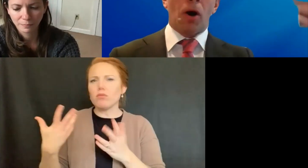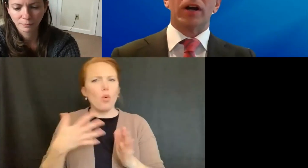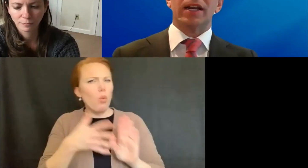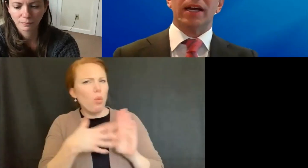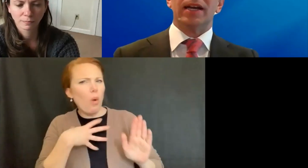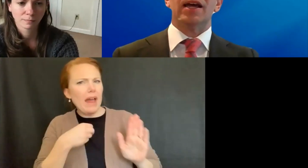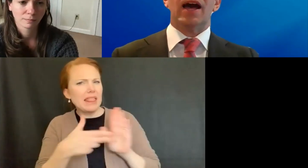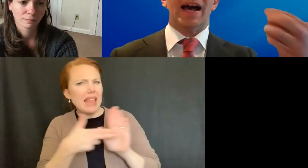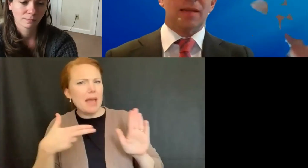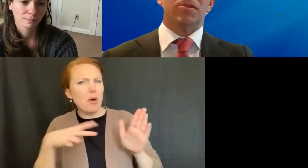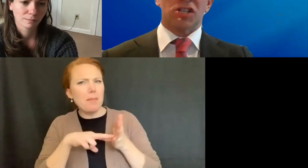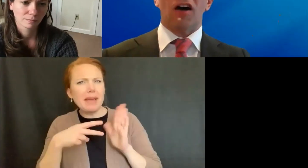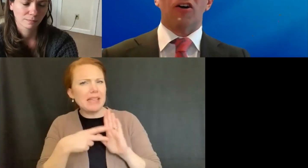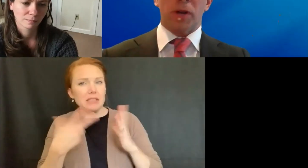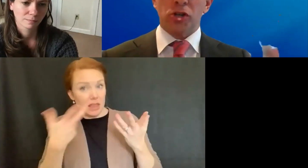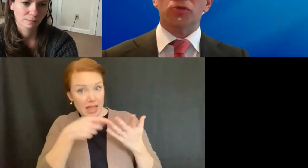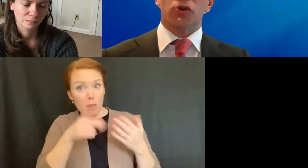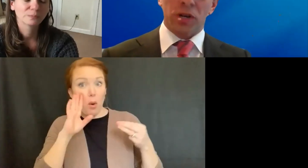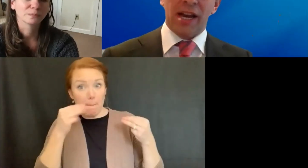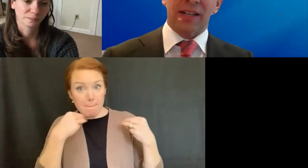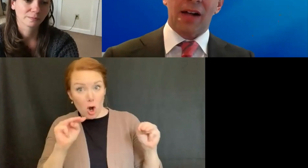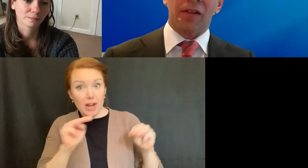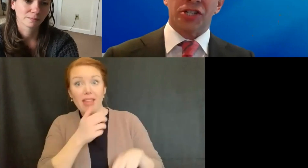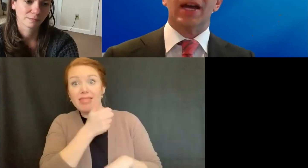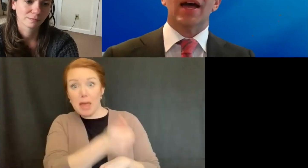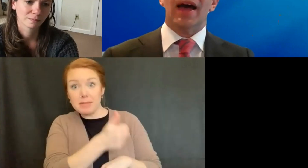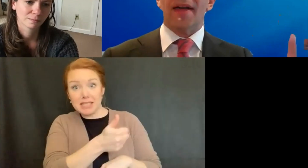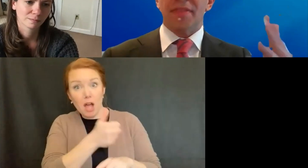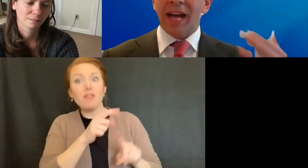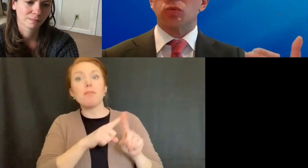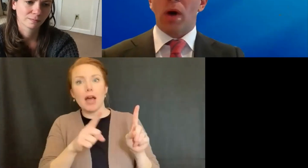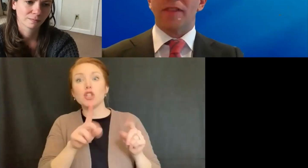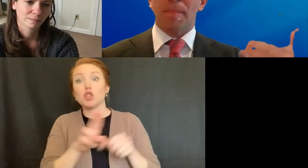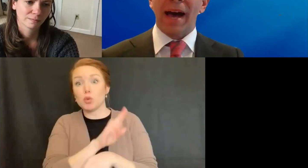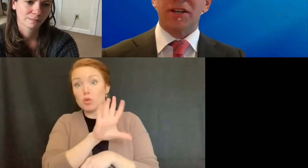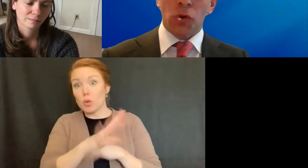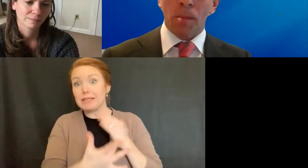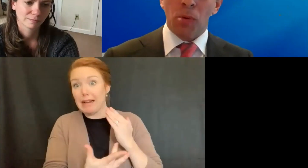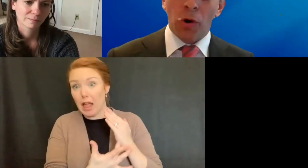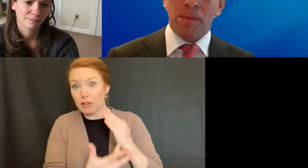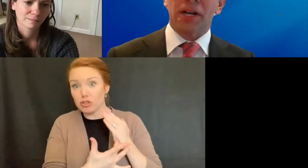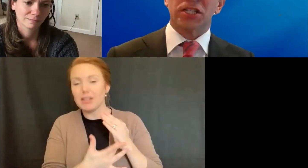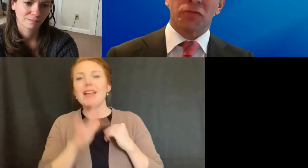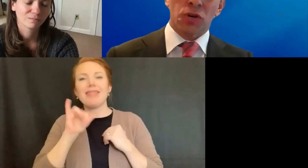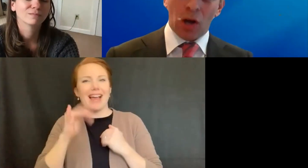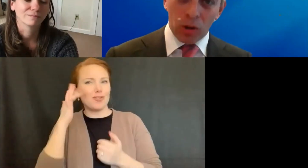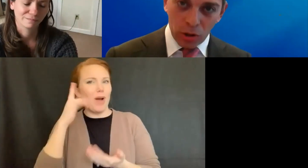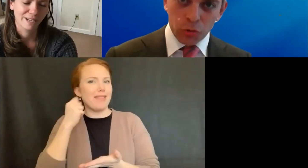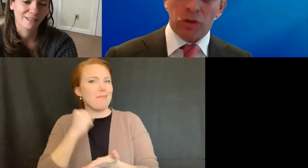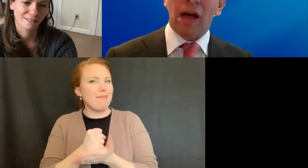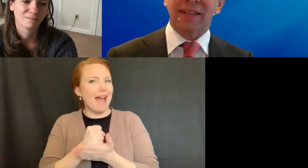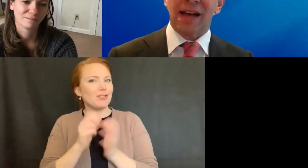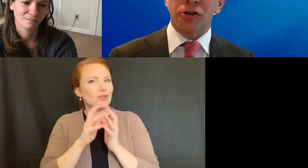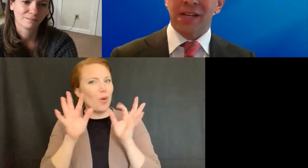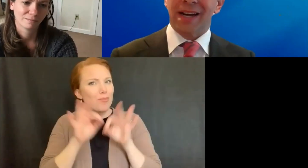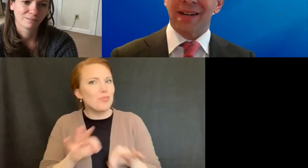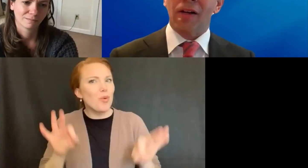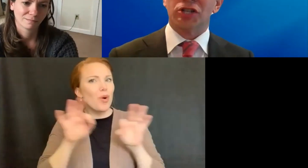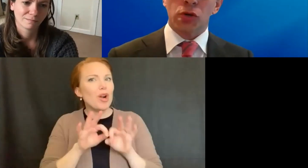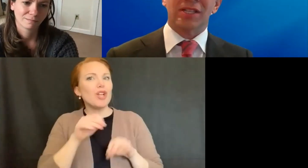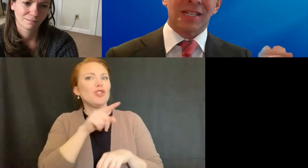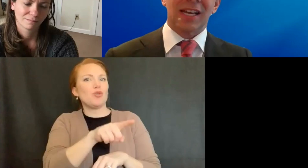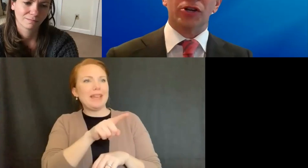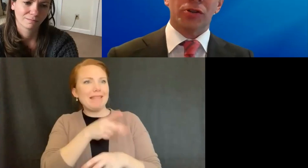would market it as themselves, but use your technology. And that's why the patent is so important, because if you can sort of lock down